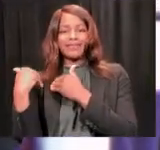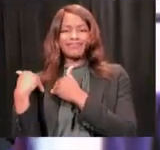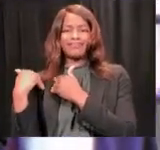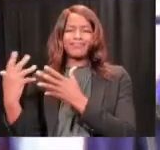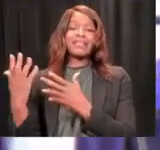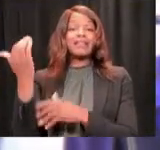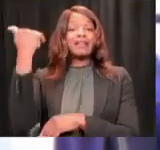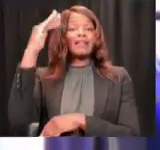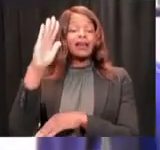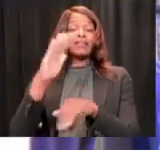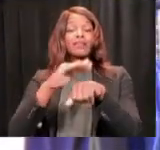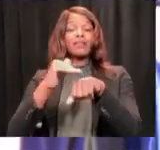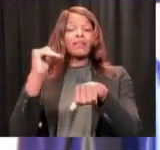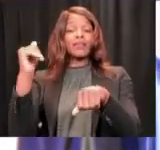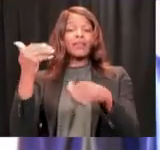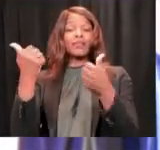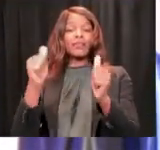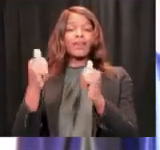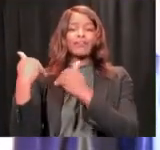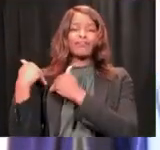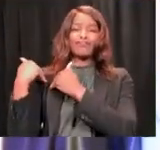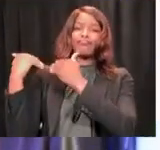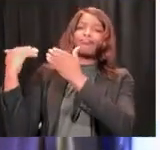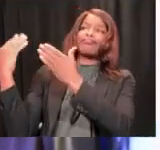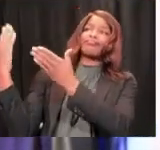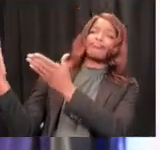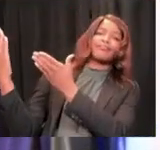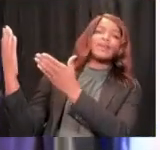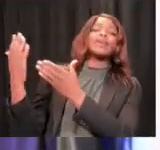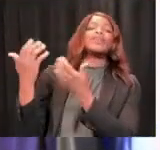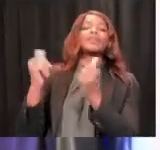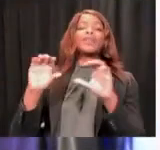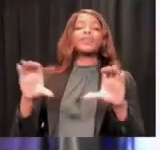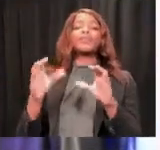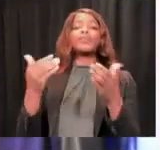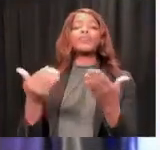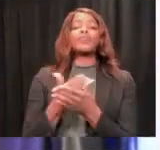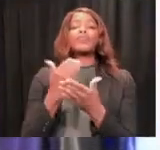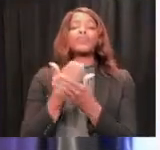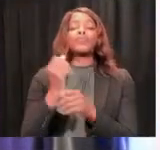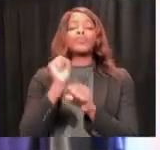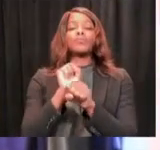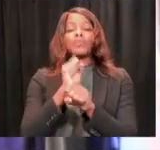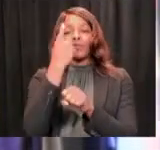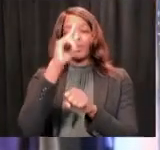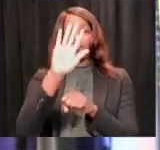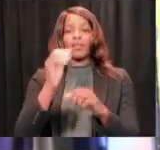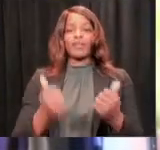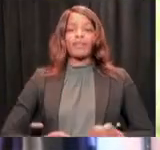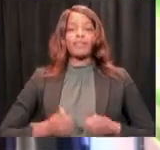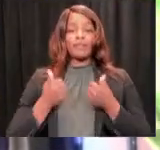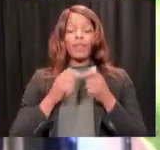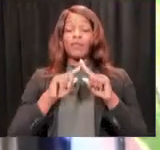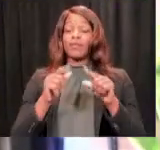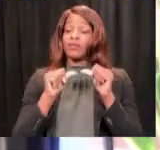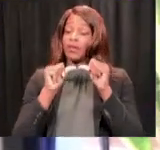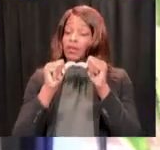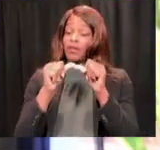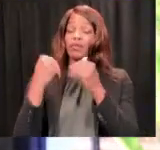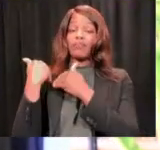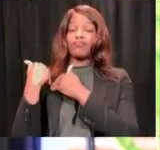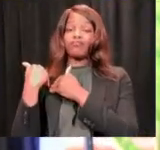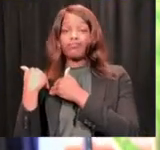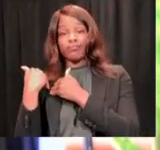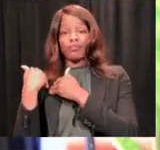That God has called you. God is trying to release you. God is trying to do a new work in your life. But if you continue to hold on to the hurt and